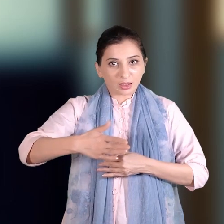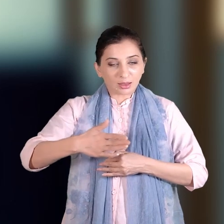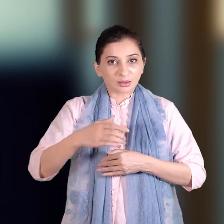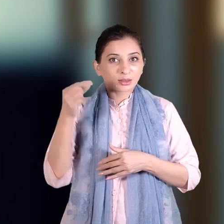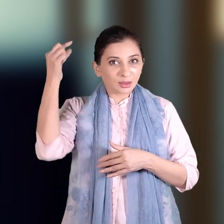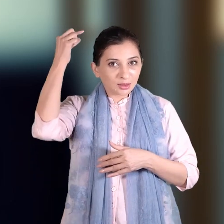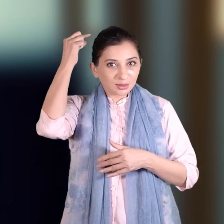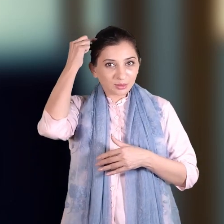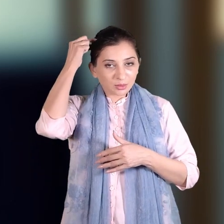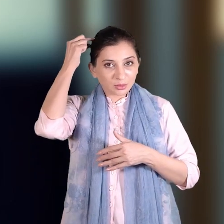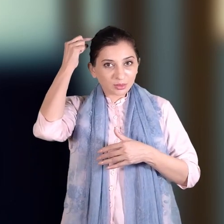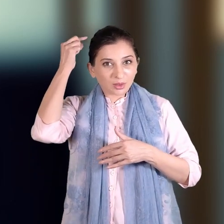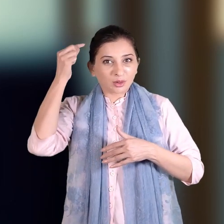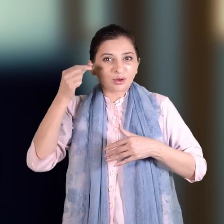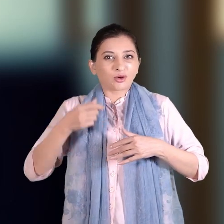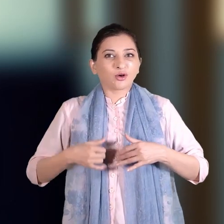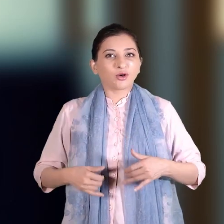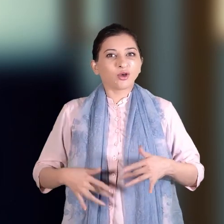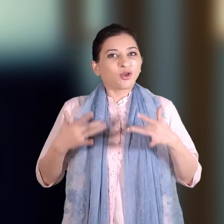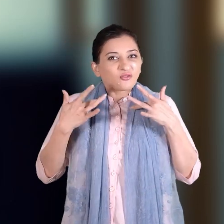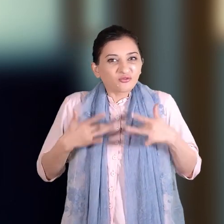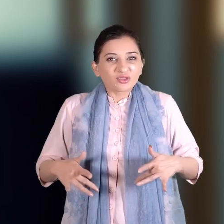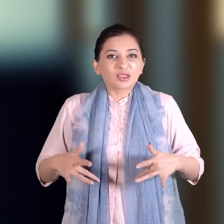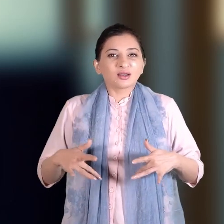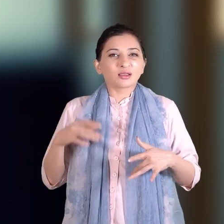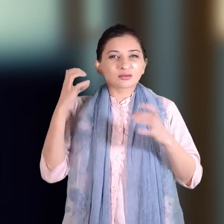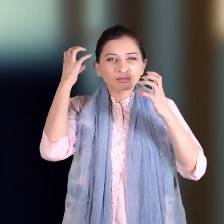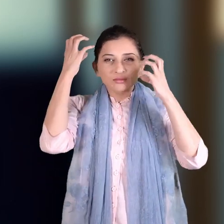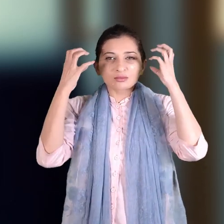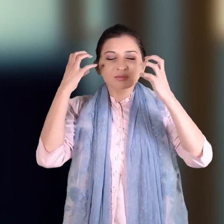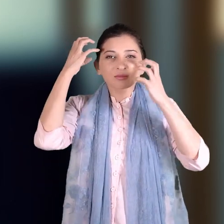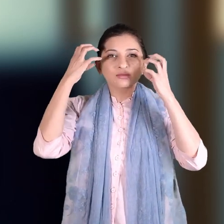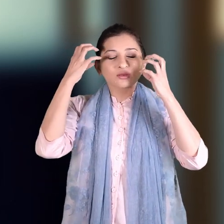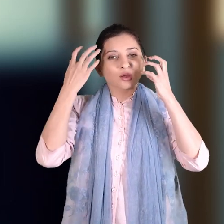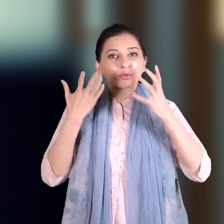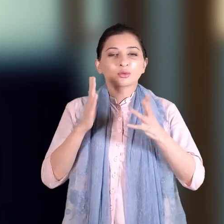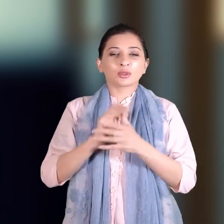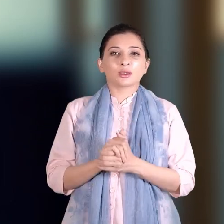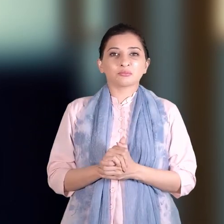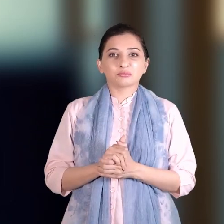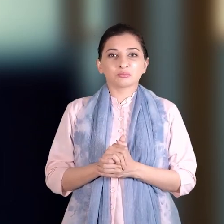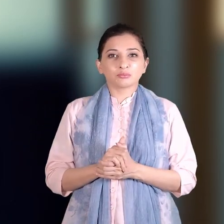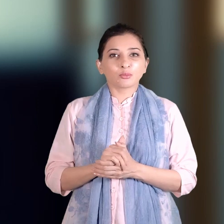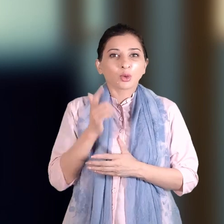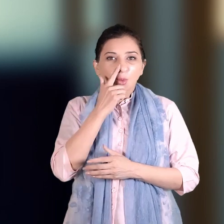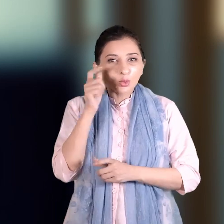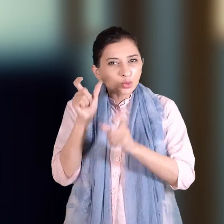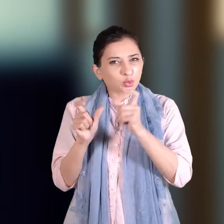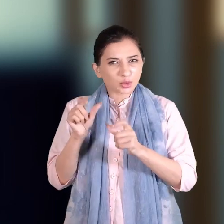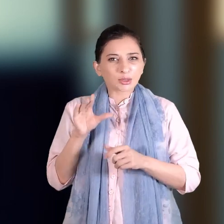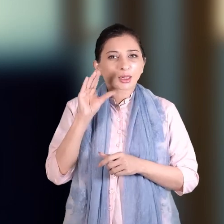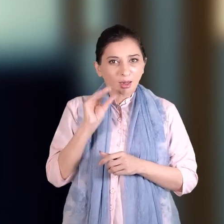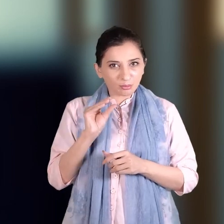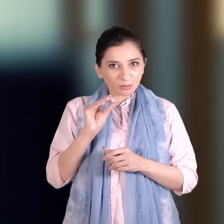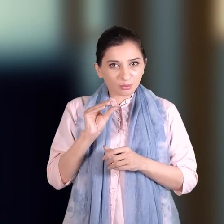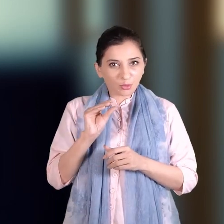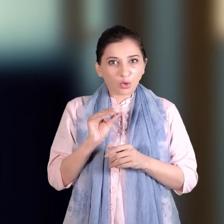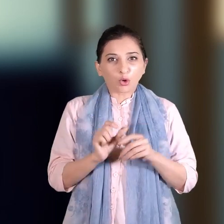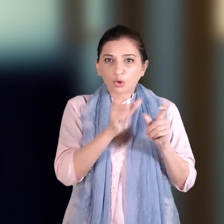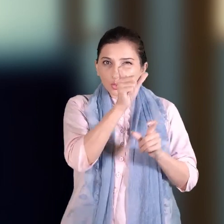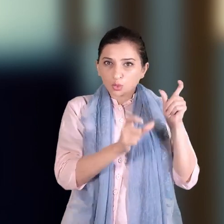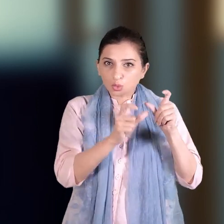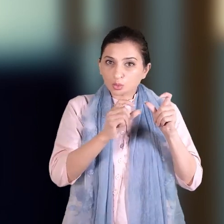woman goes through this experience. Some women, they might experience mild symptoms, while